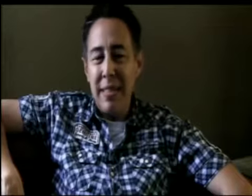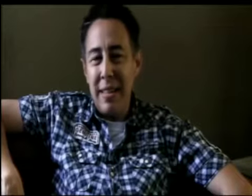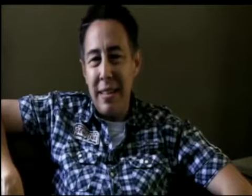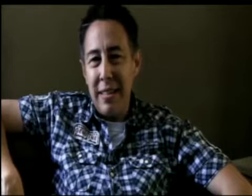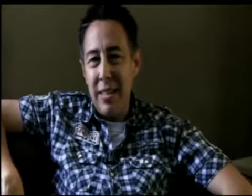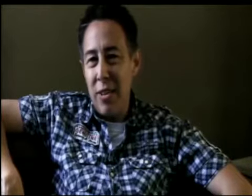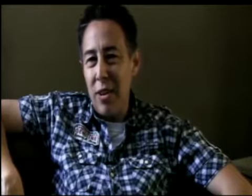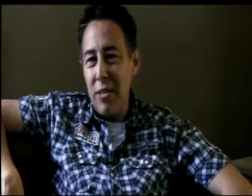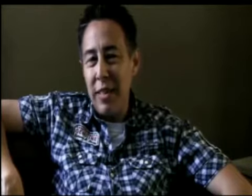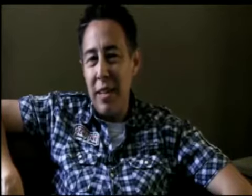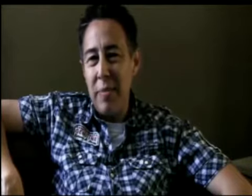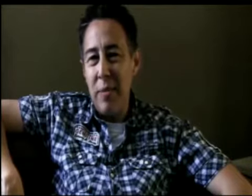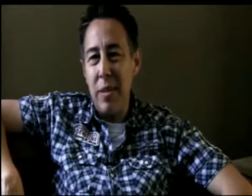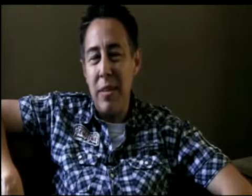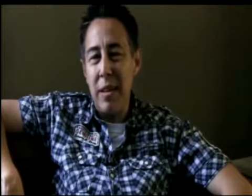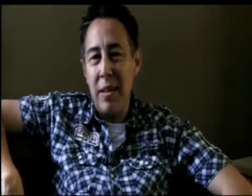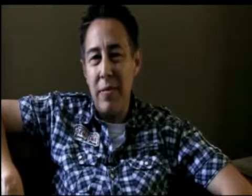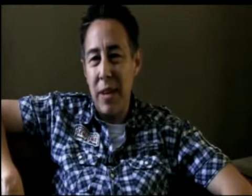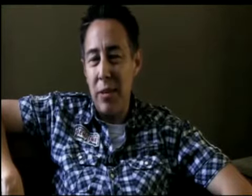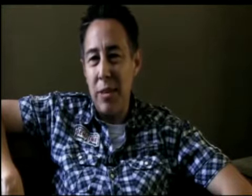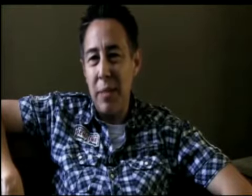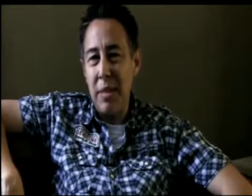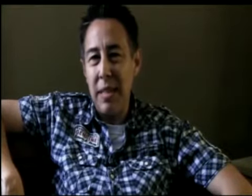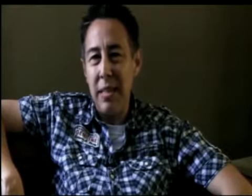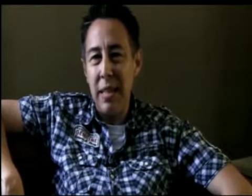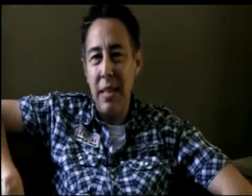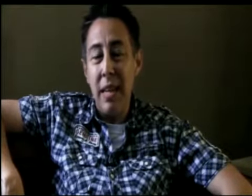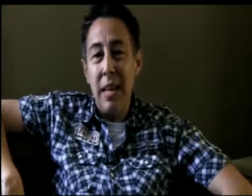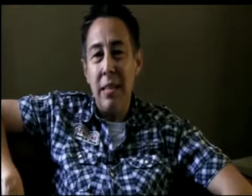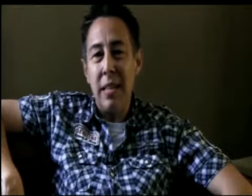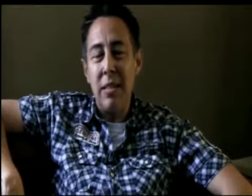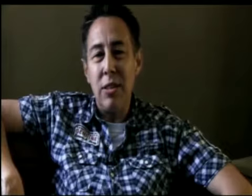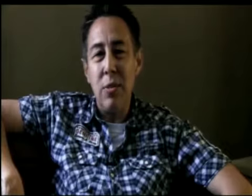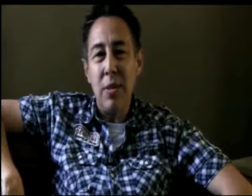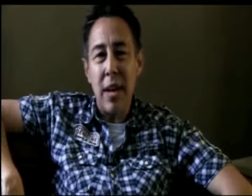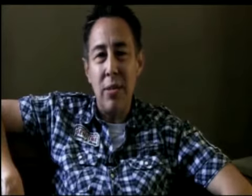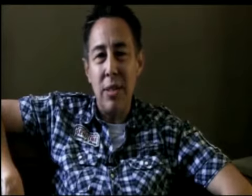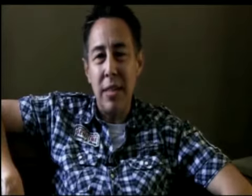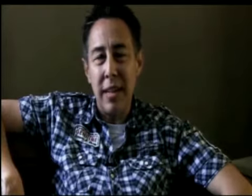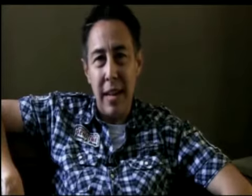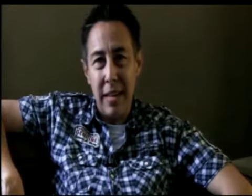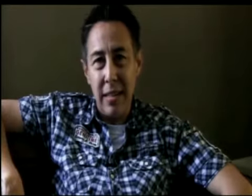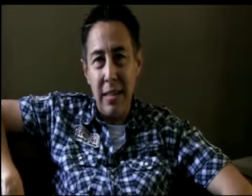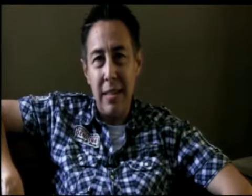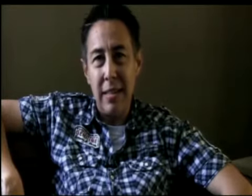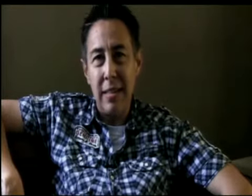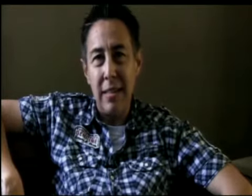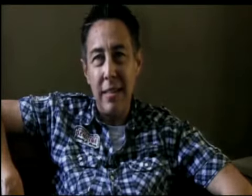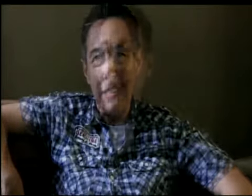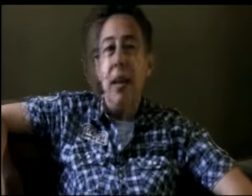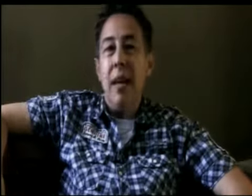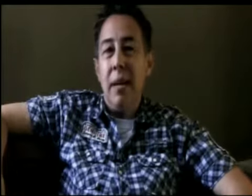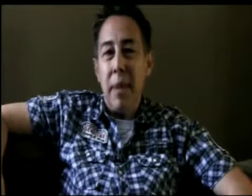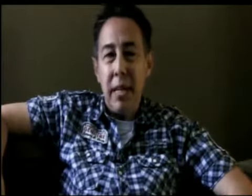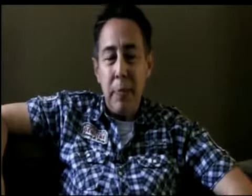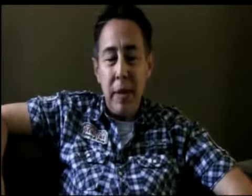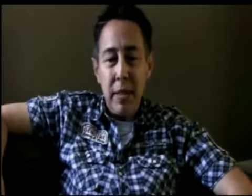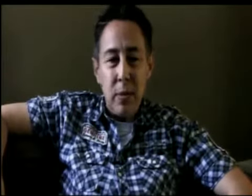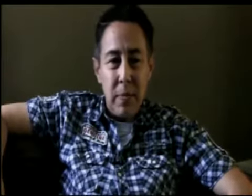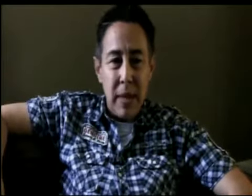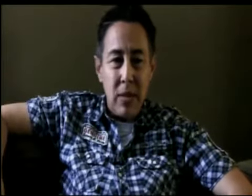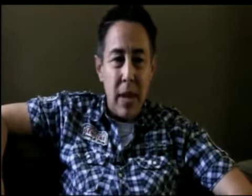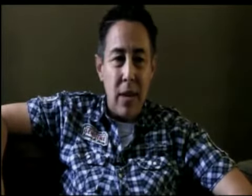My name is Lisa Arnold, and I've been with Founders MCC since 2008.